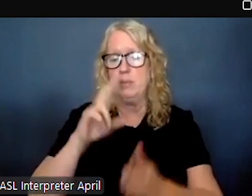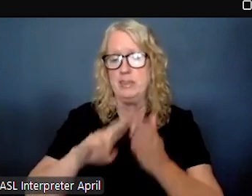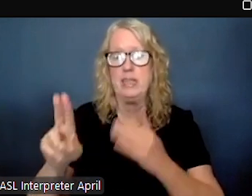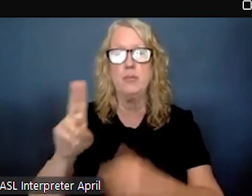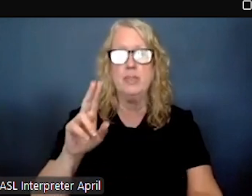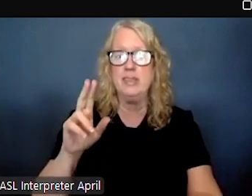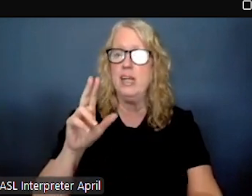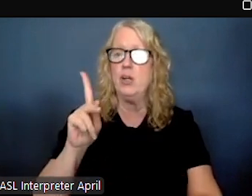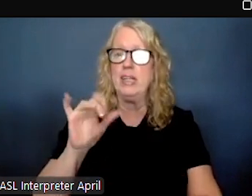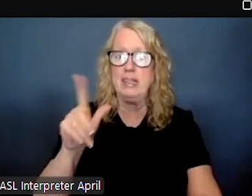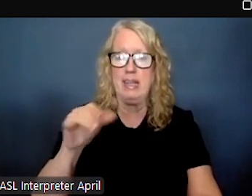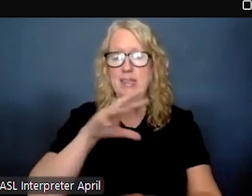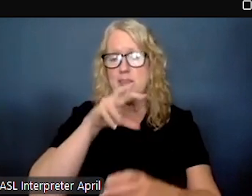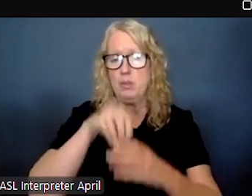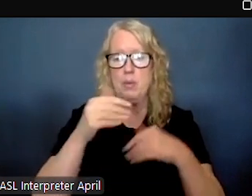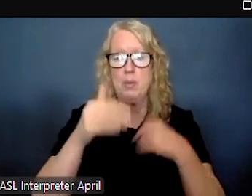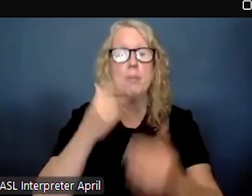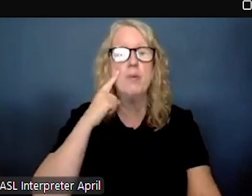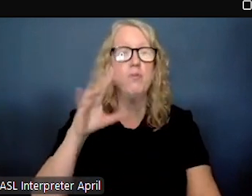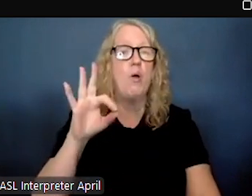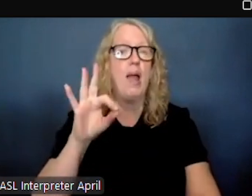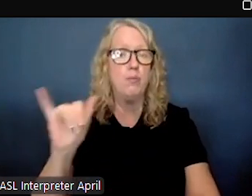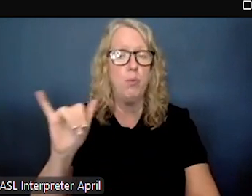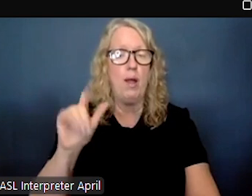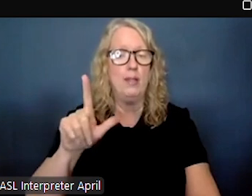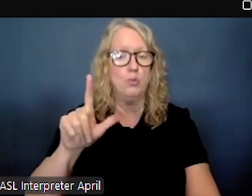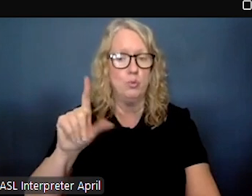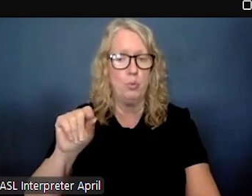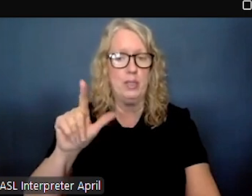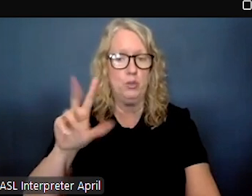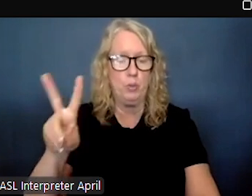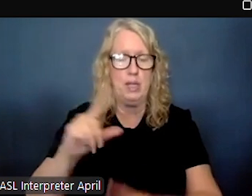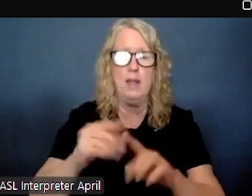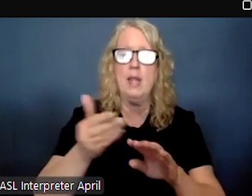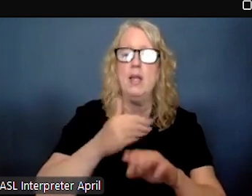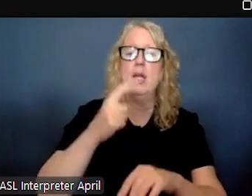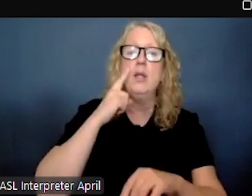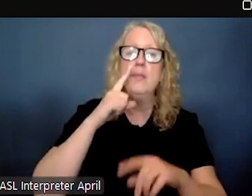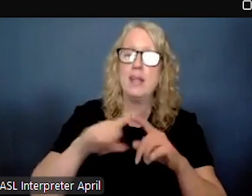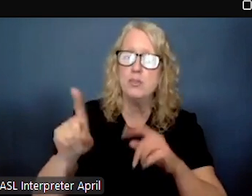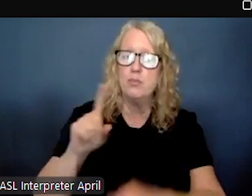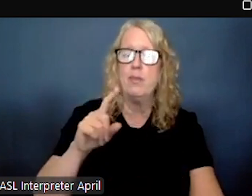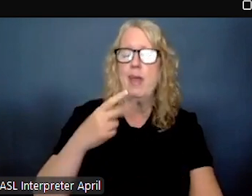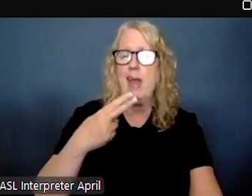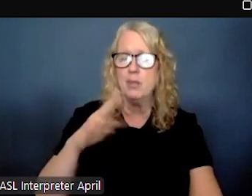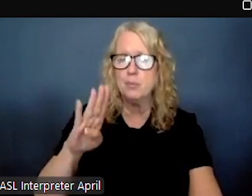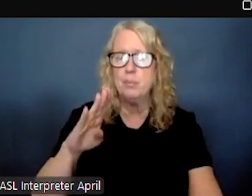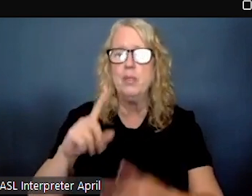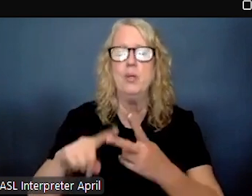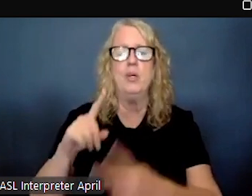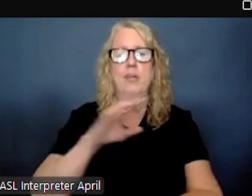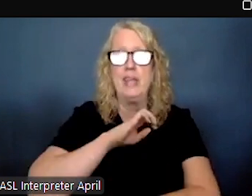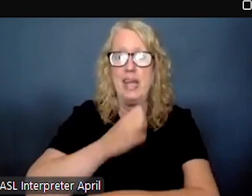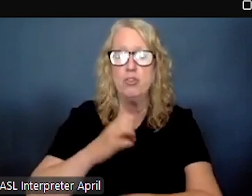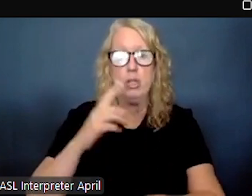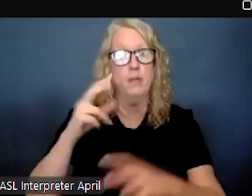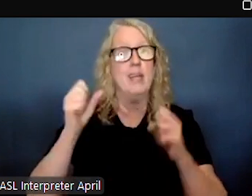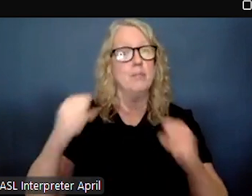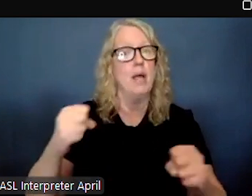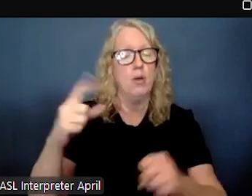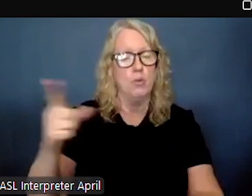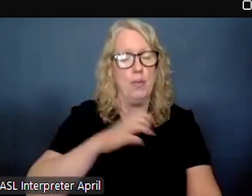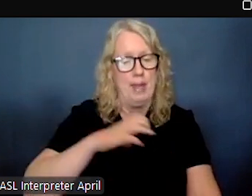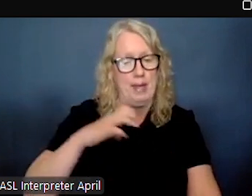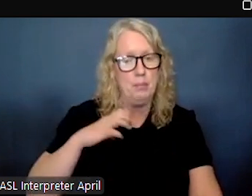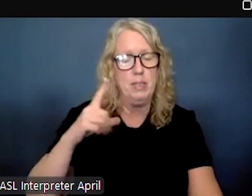is part of that process for FY26. This was before the House Energy and Commerce Committee, which is a very powerful committee